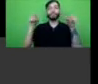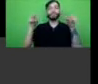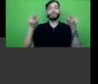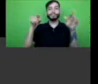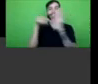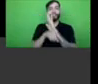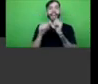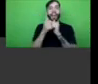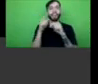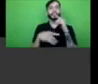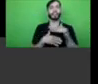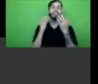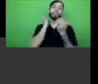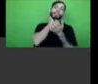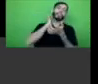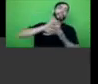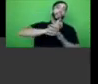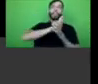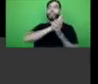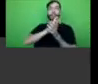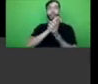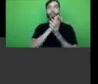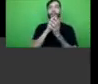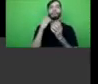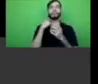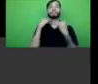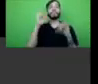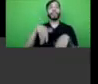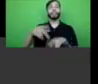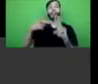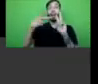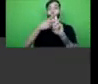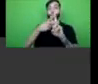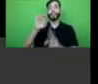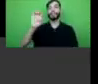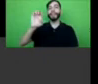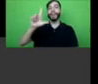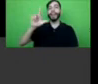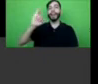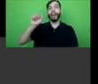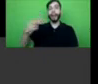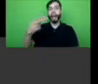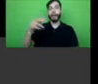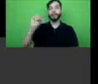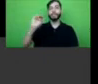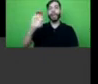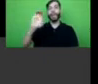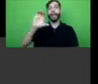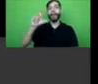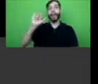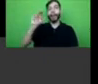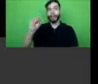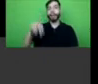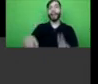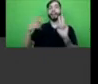users used the hashtags Elijah Mclean and George Floyd to connect their